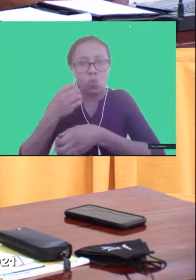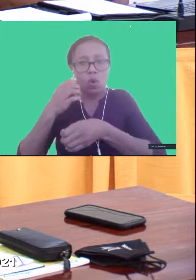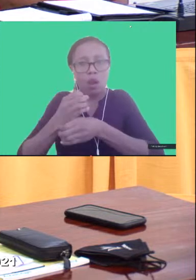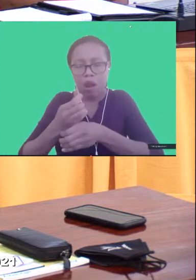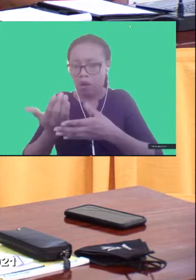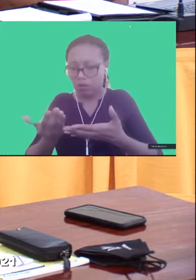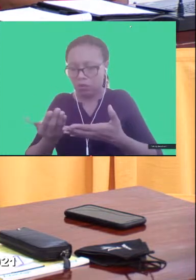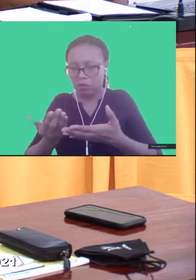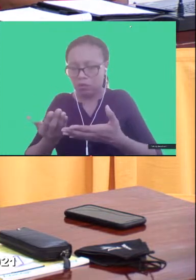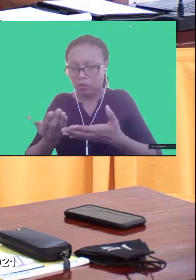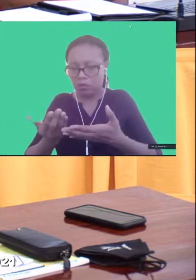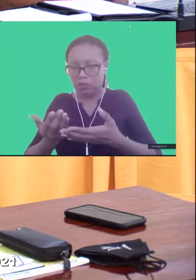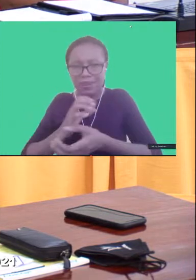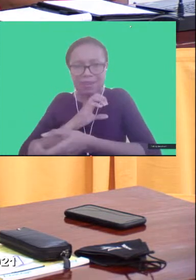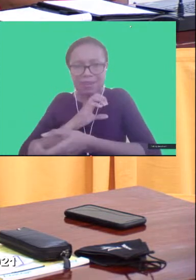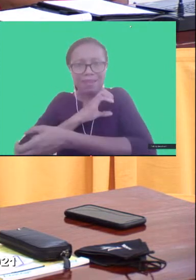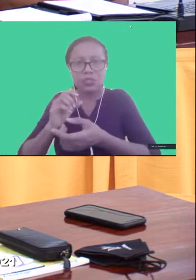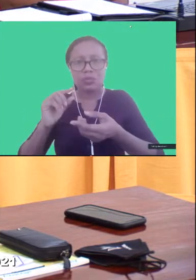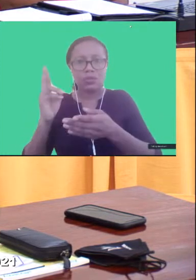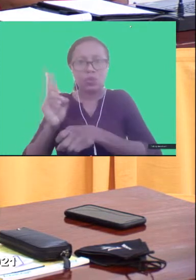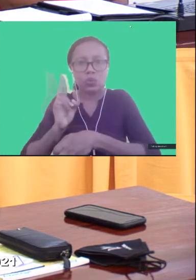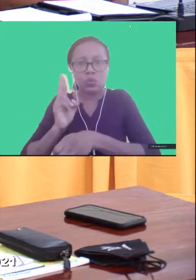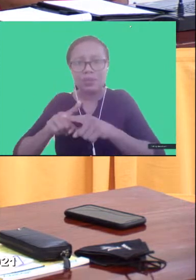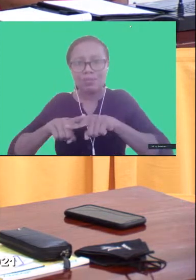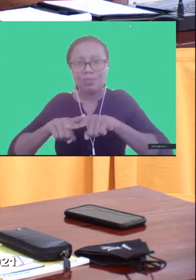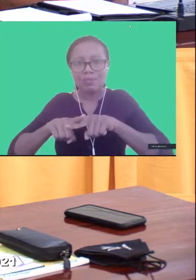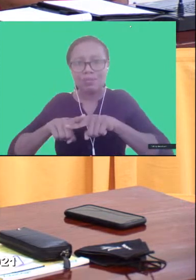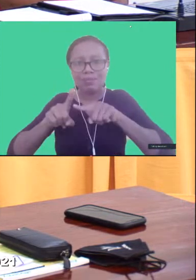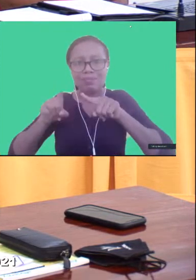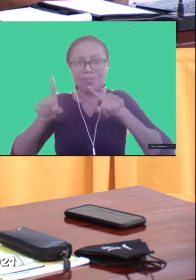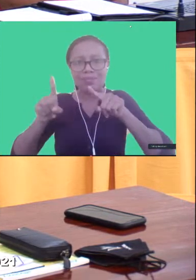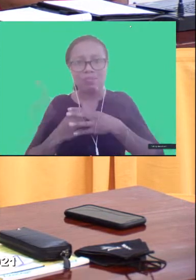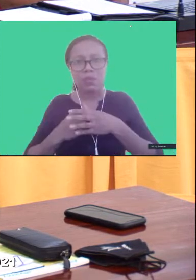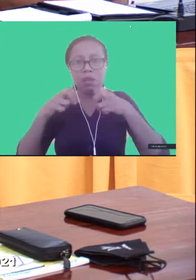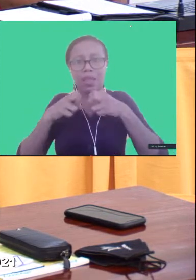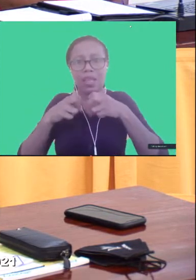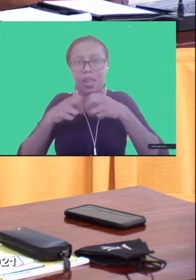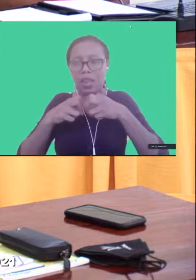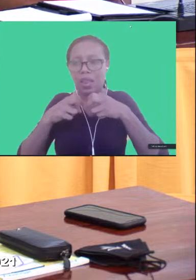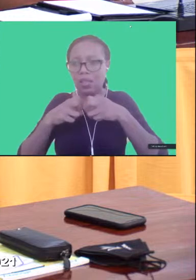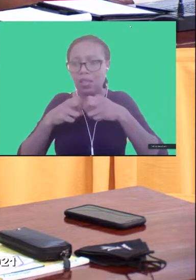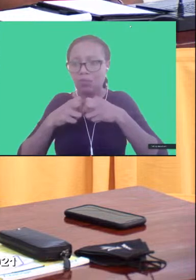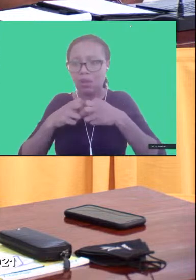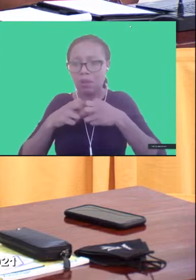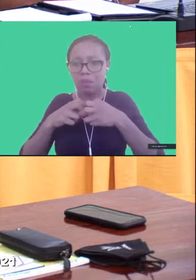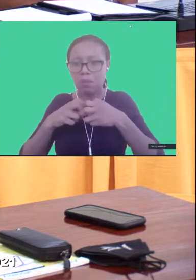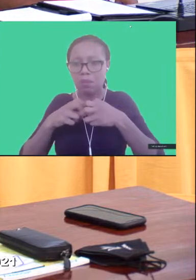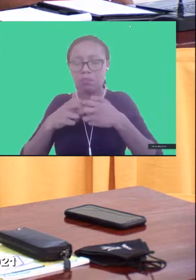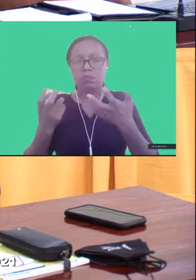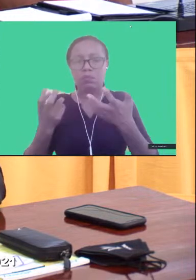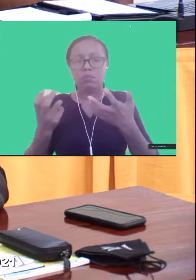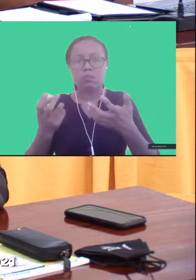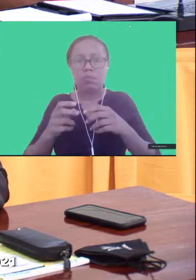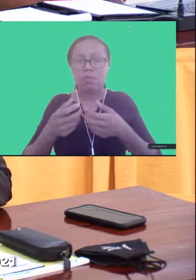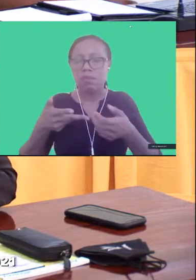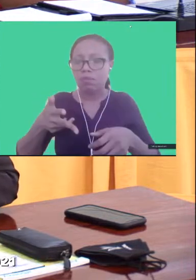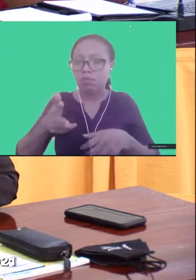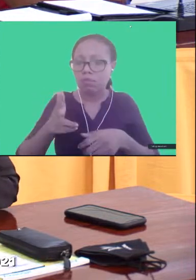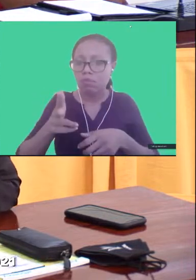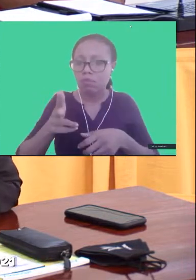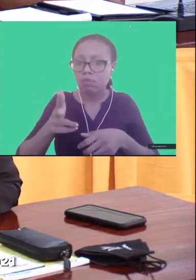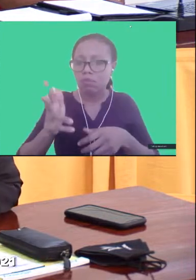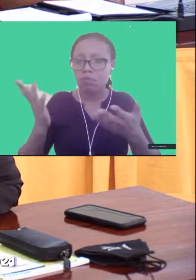electronically operated vehicles. And that is a conversation, again, which we can have with regard to that if a